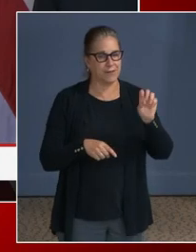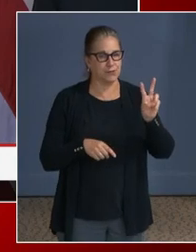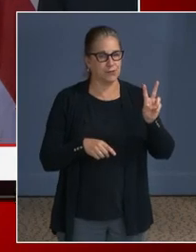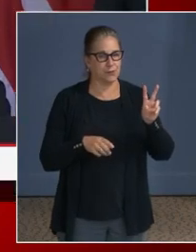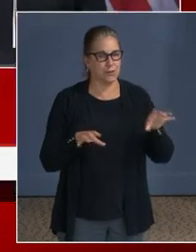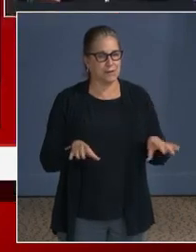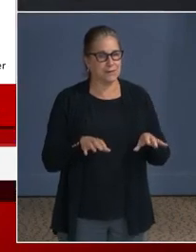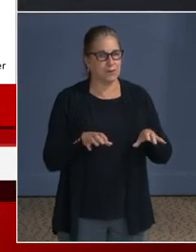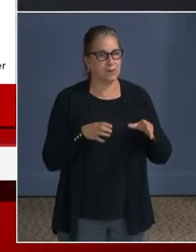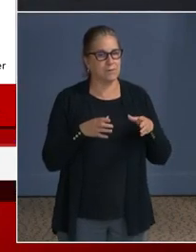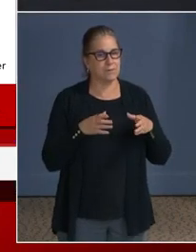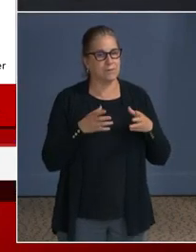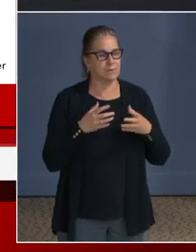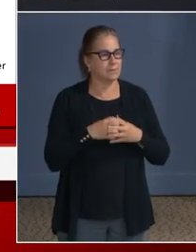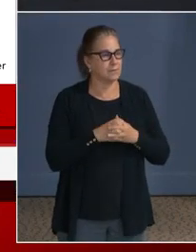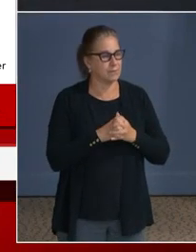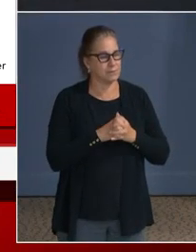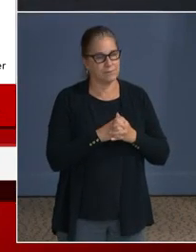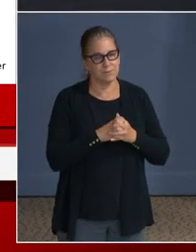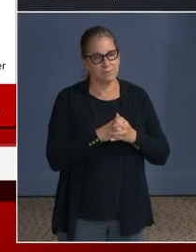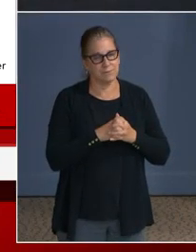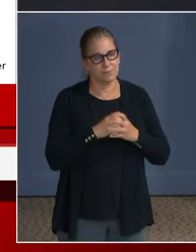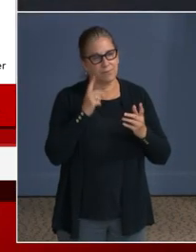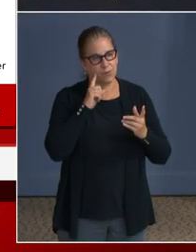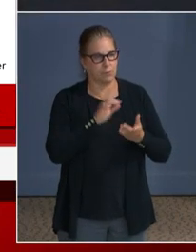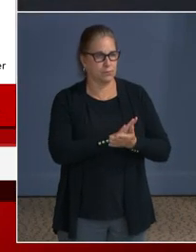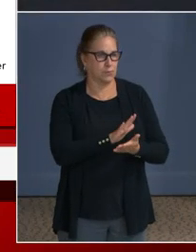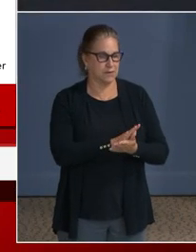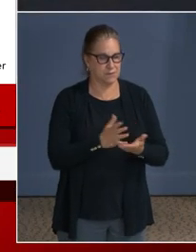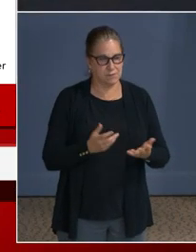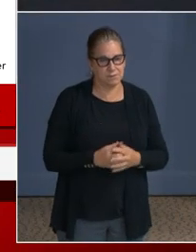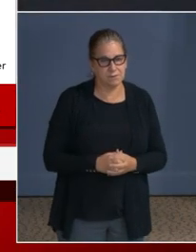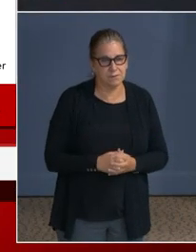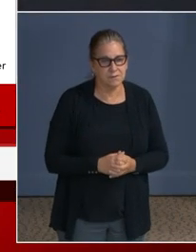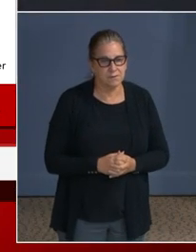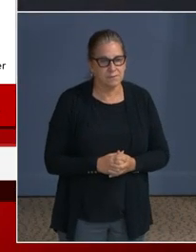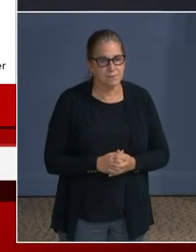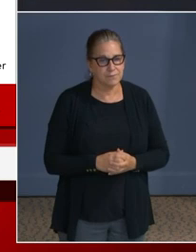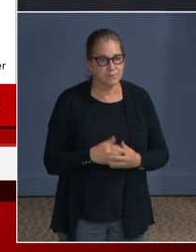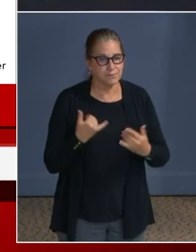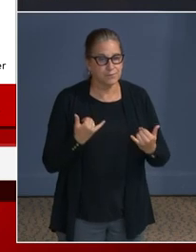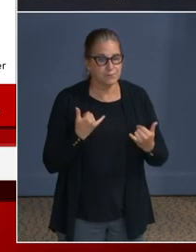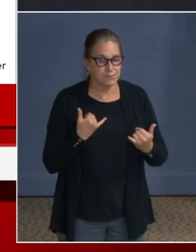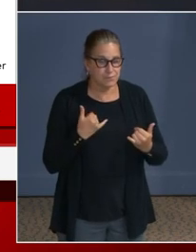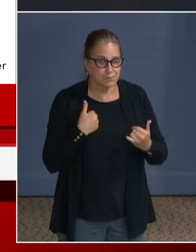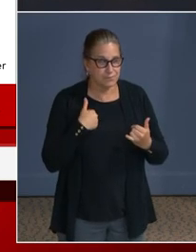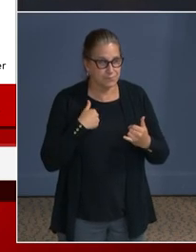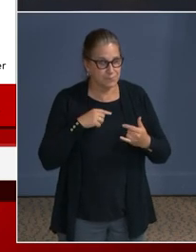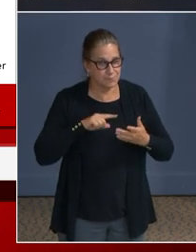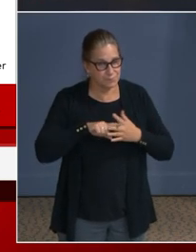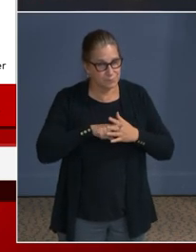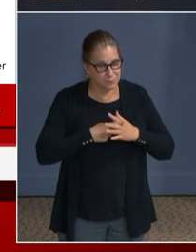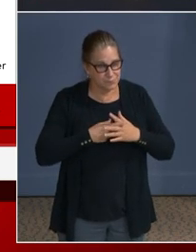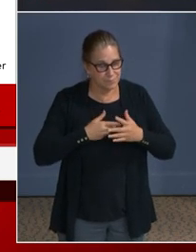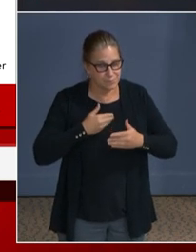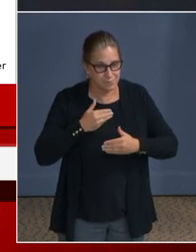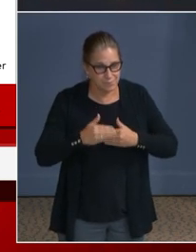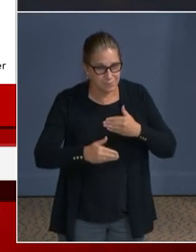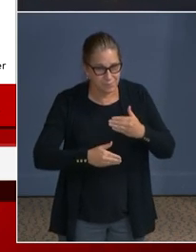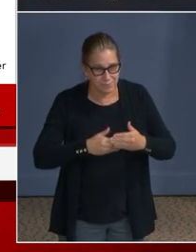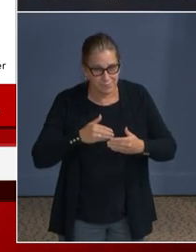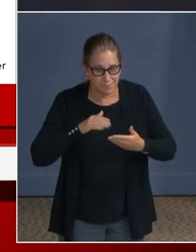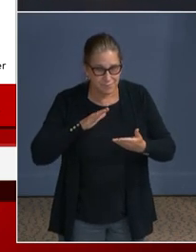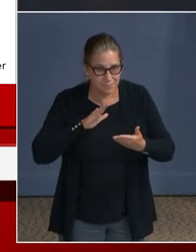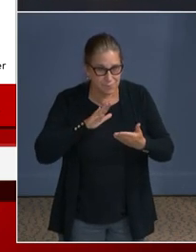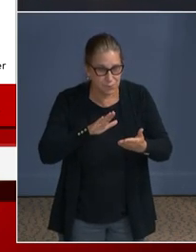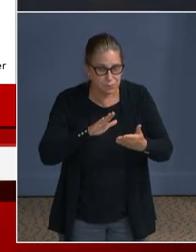education. And so as we are going and approaching the school year, those